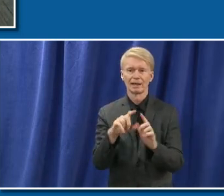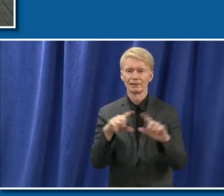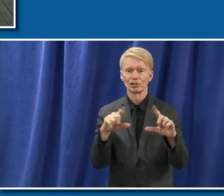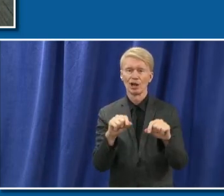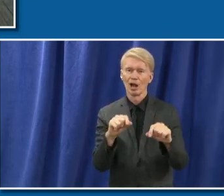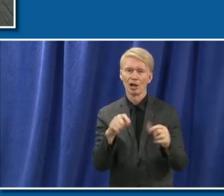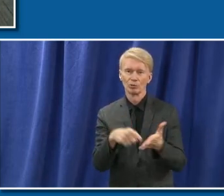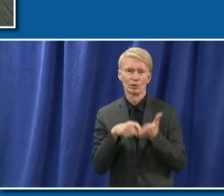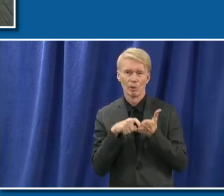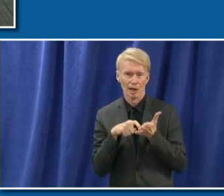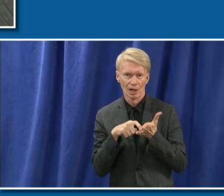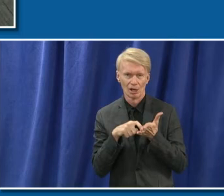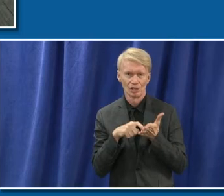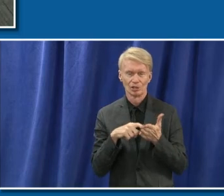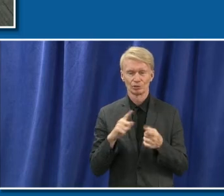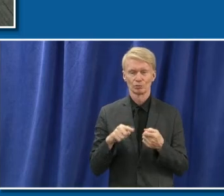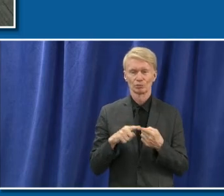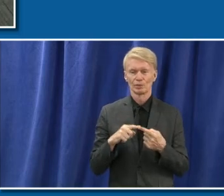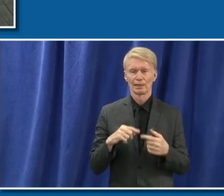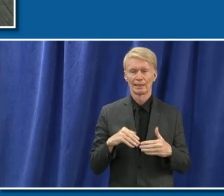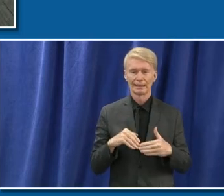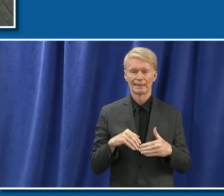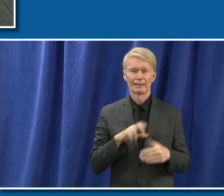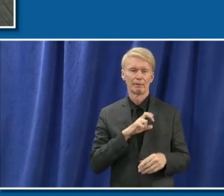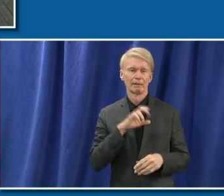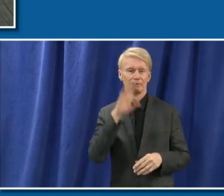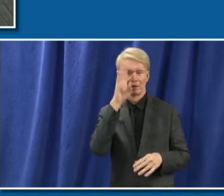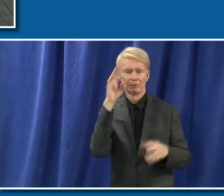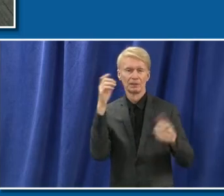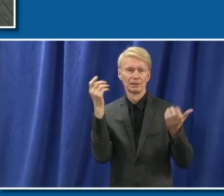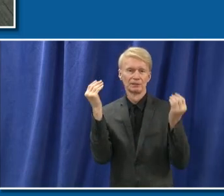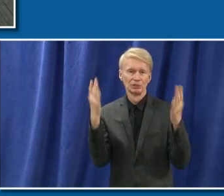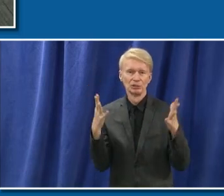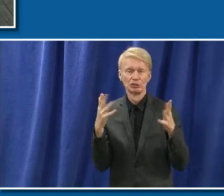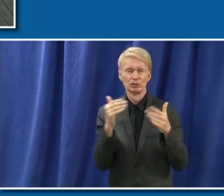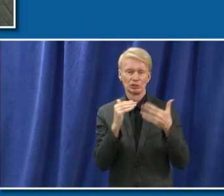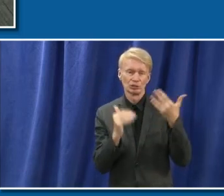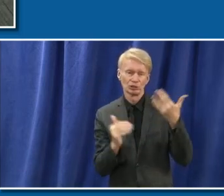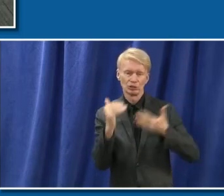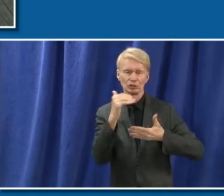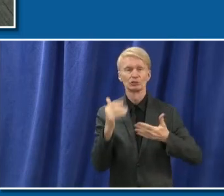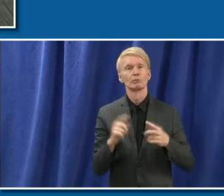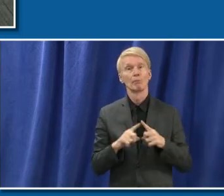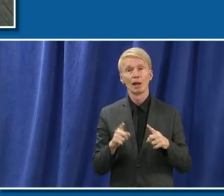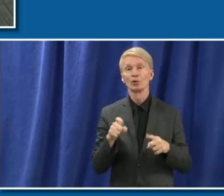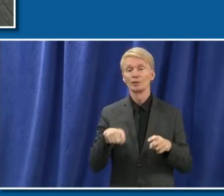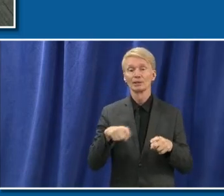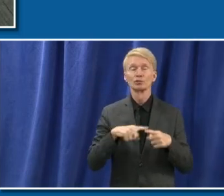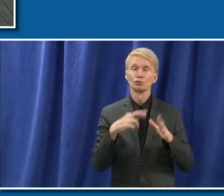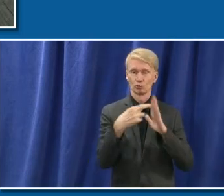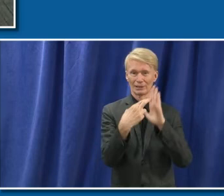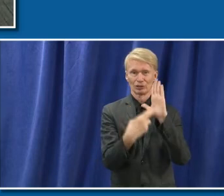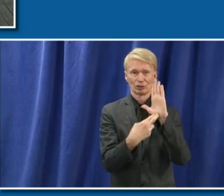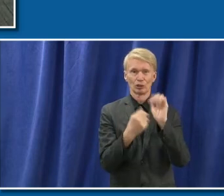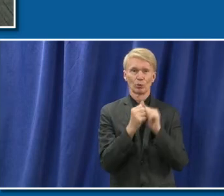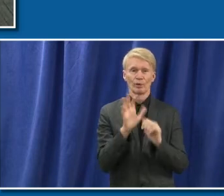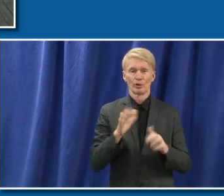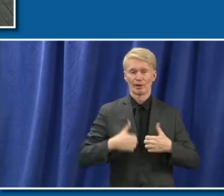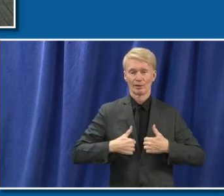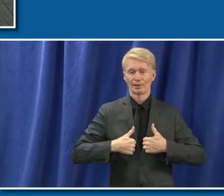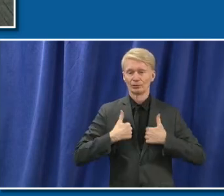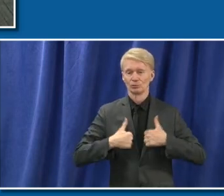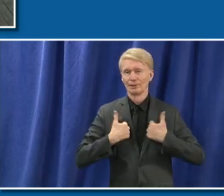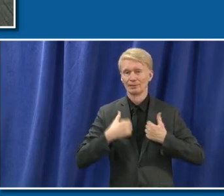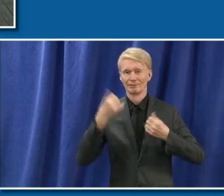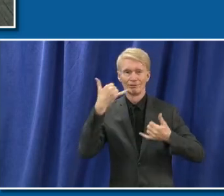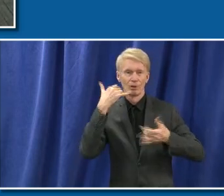se where we're in the essential work phase, et cetera, but we are going to need people to register with their information. Again, it's important